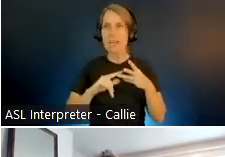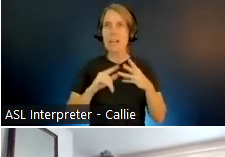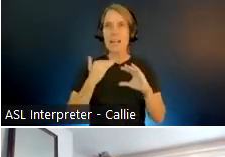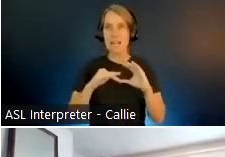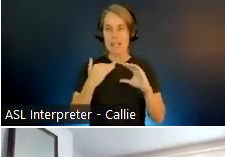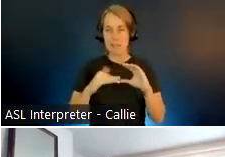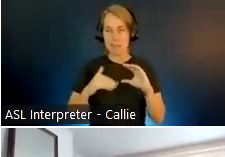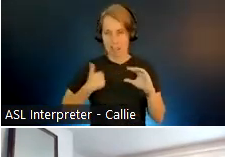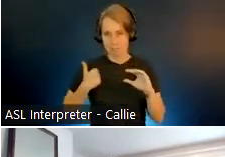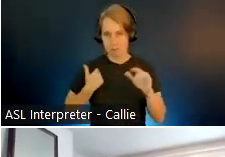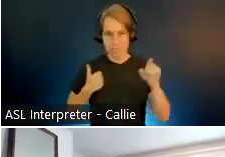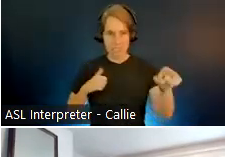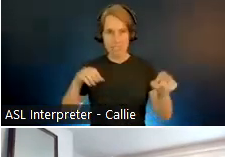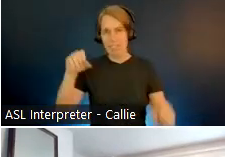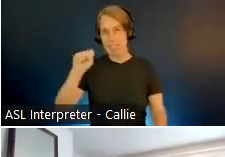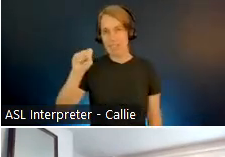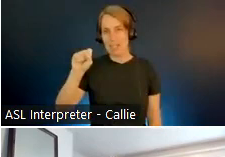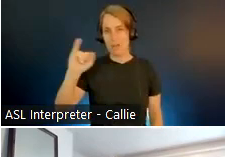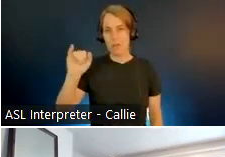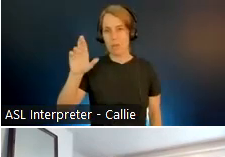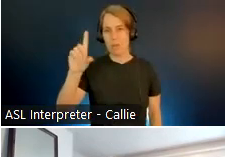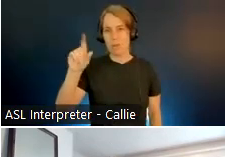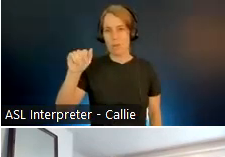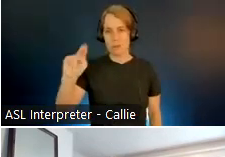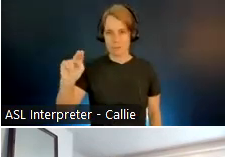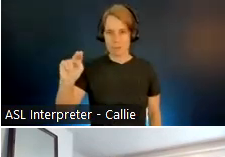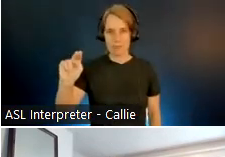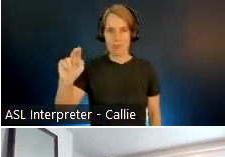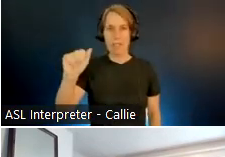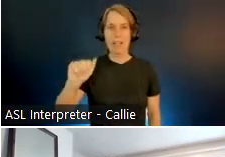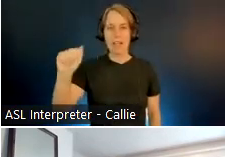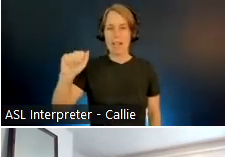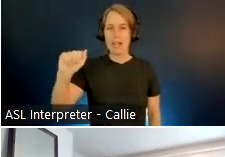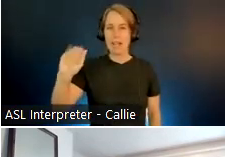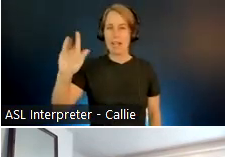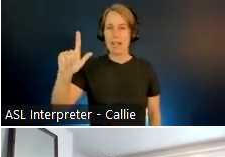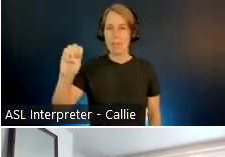address sjordan, JORDAN, at